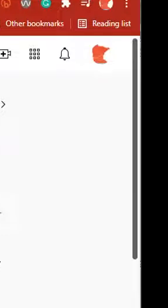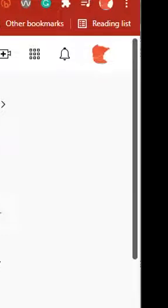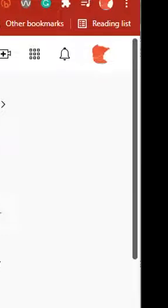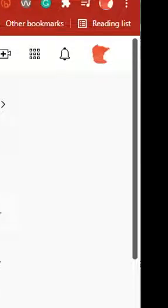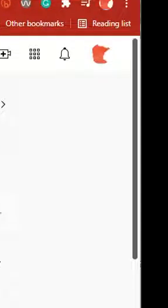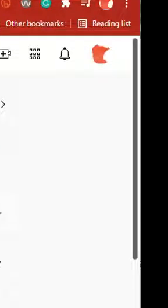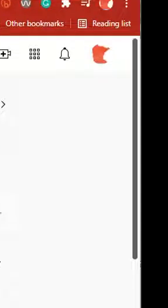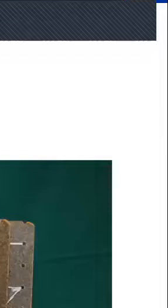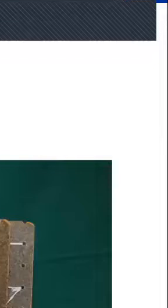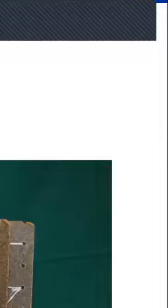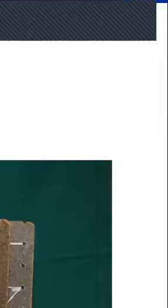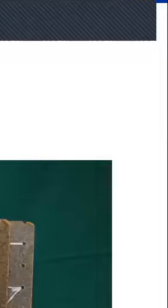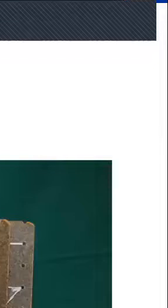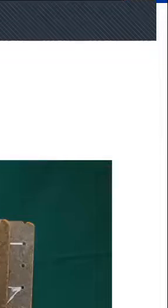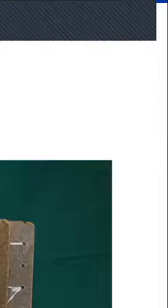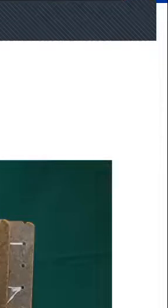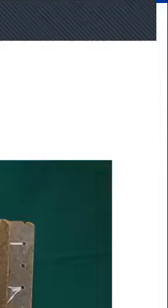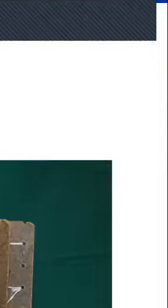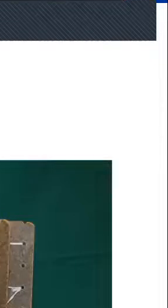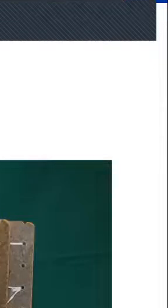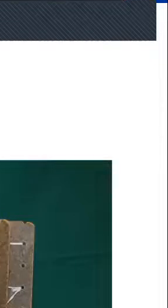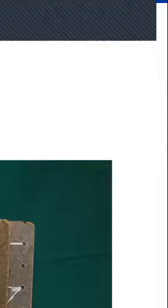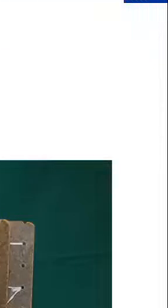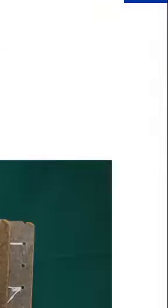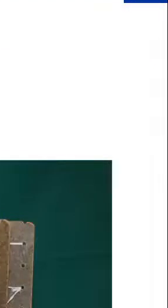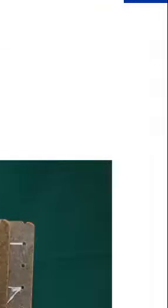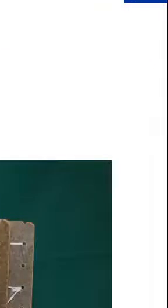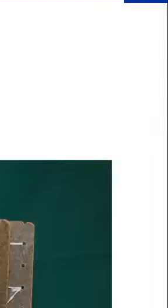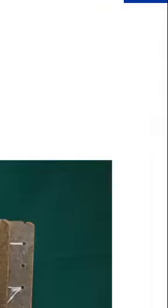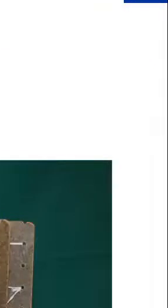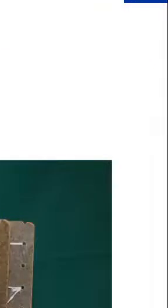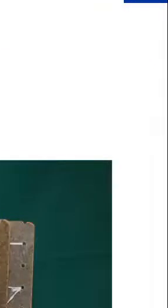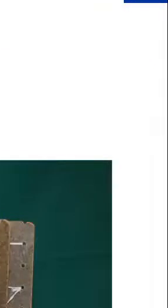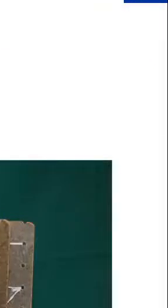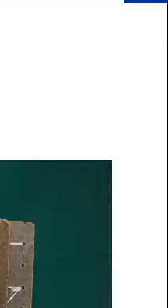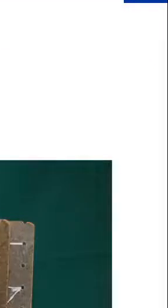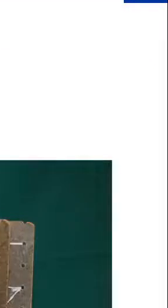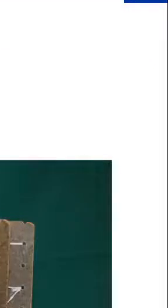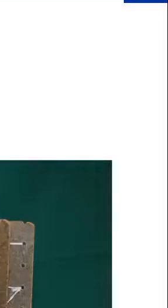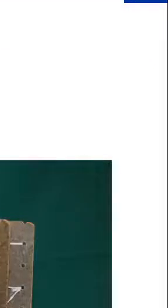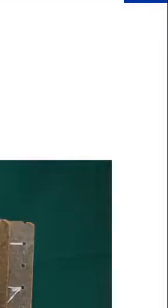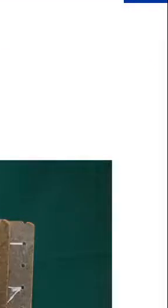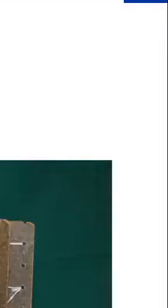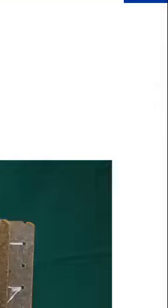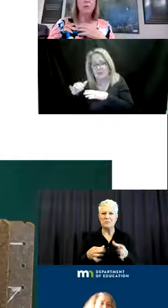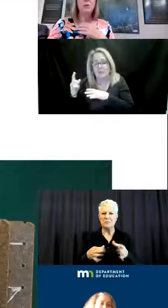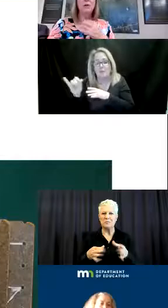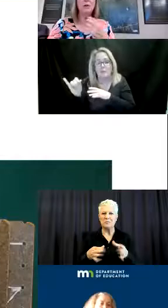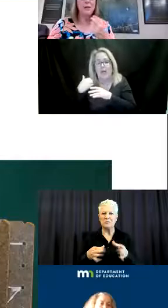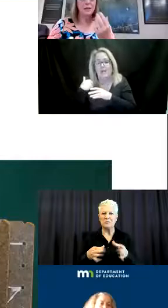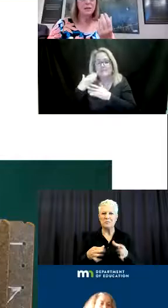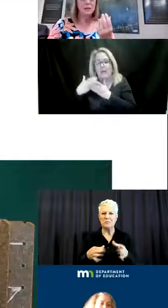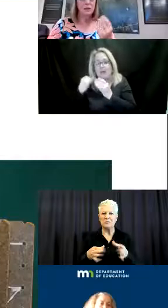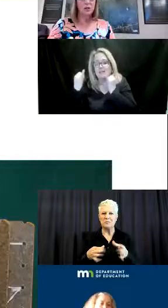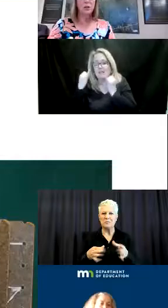literacy and to adapt books. So if you look at that, and then the Lap Time and Lullabies also has it. So we're going to move on then to